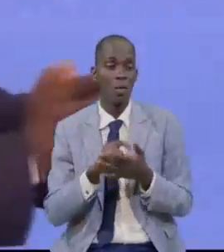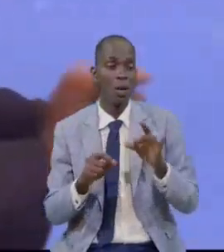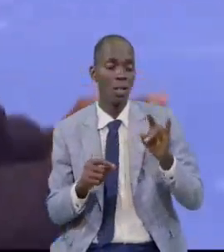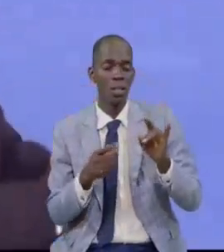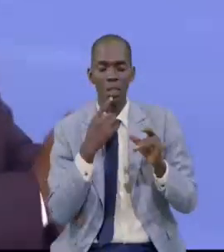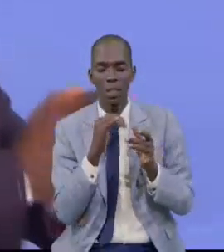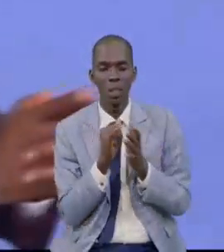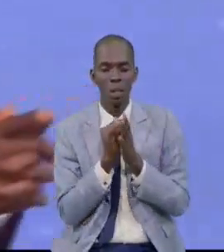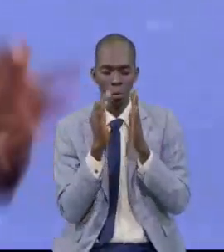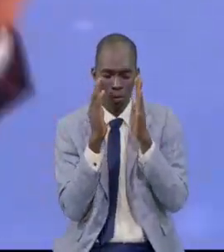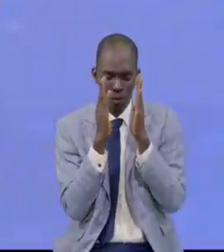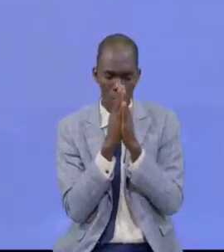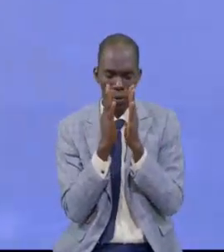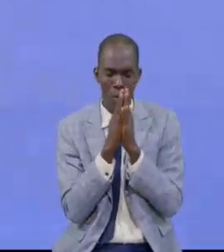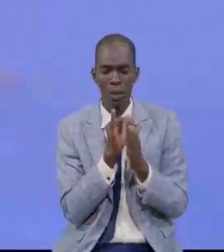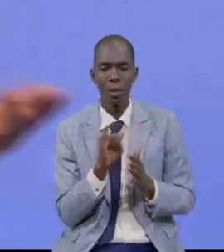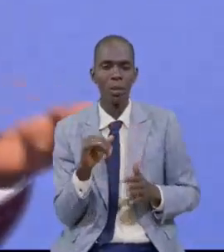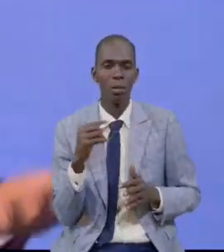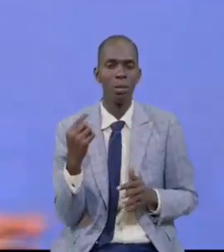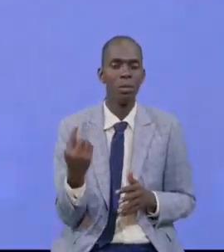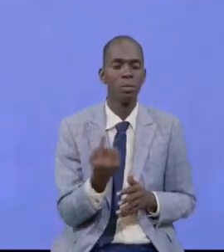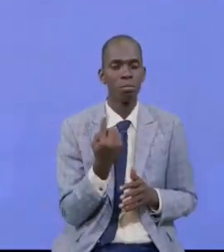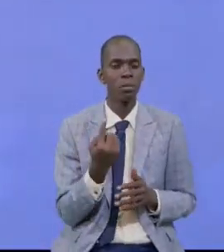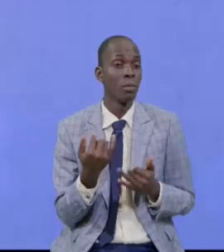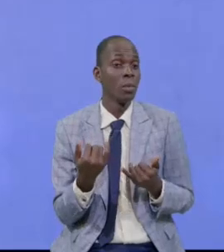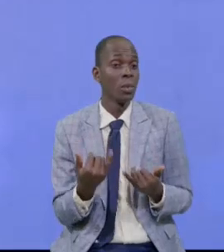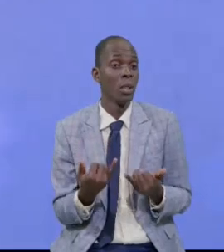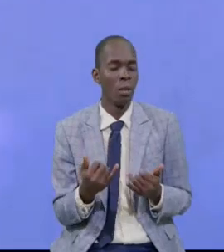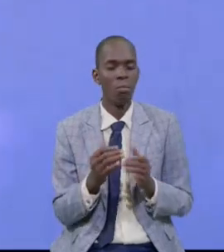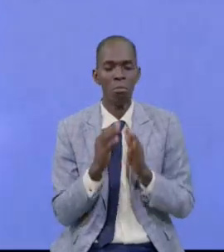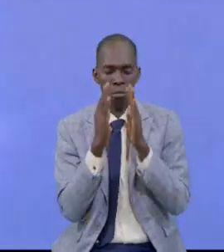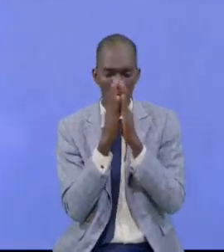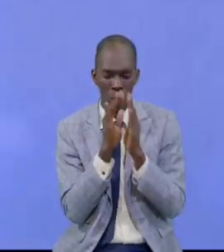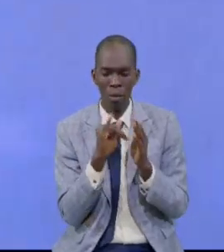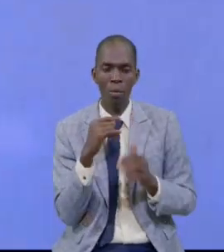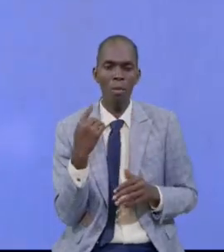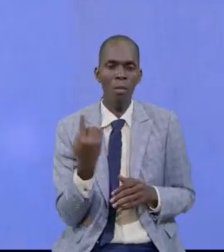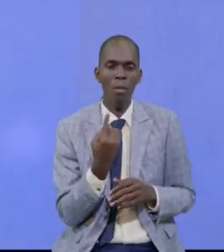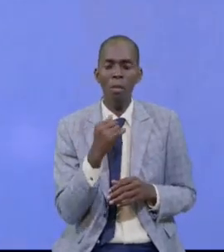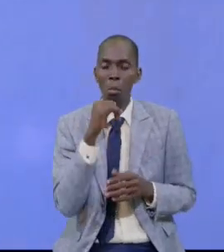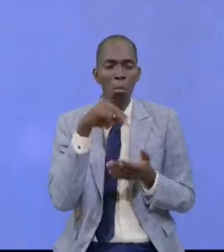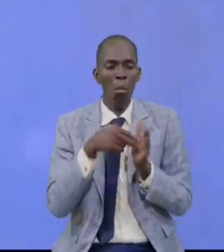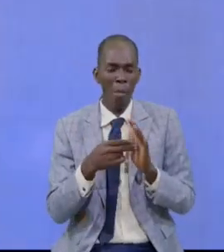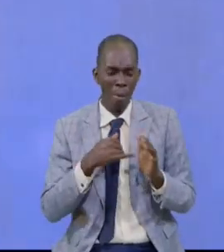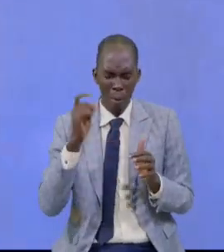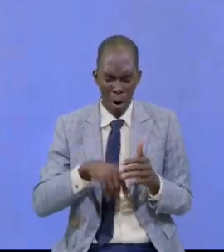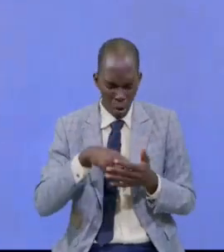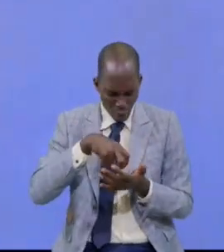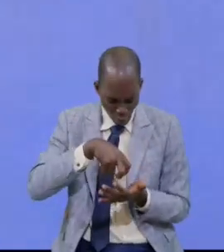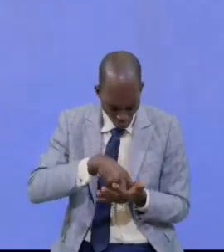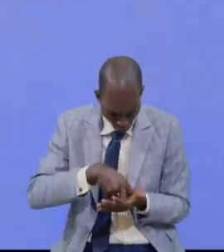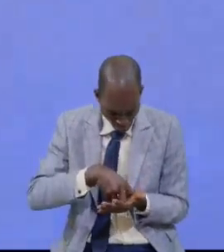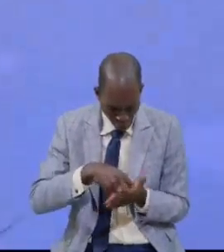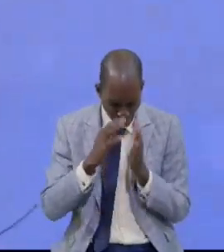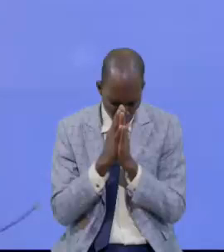praying always. Now, praying always does not mean I kneel down 24 hours of the day. You know, you